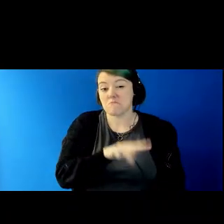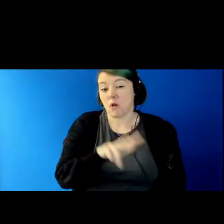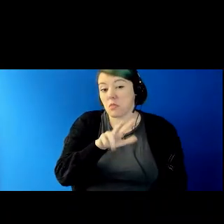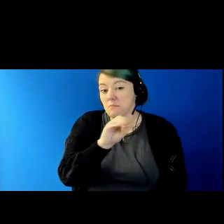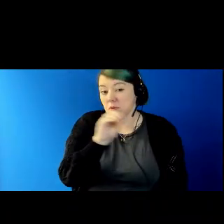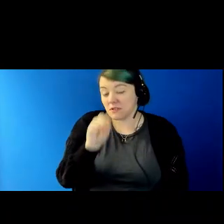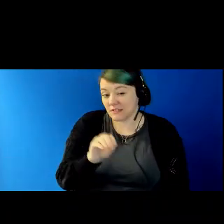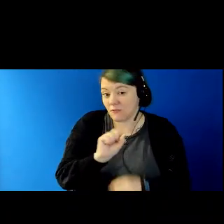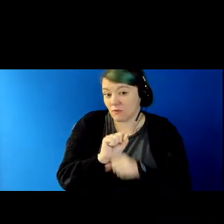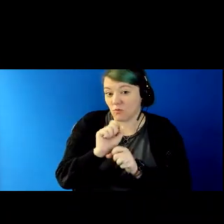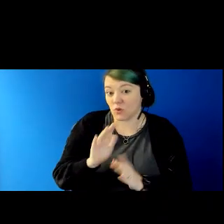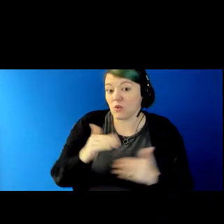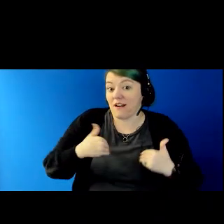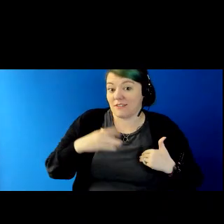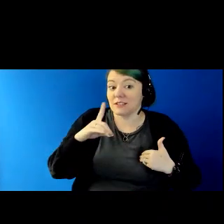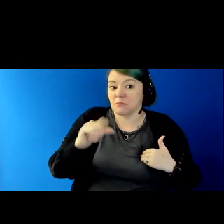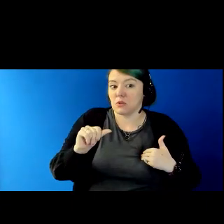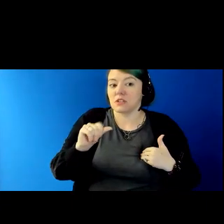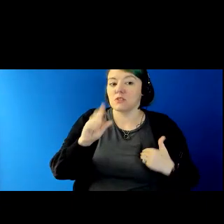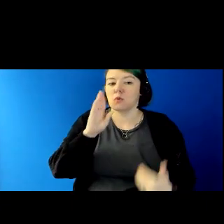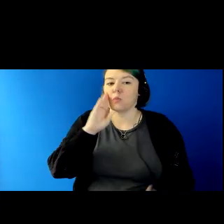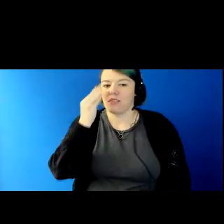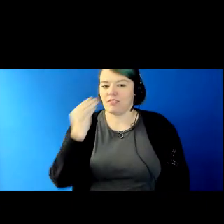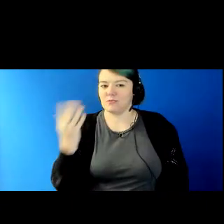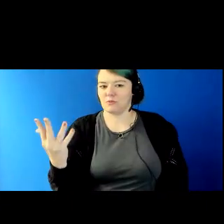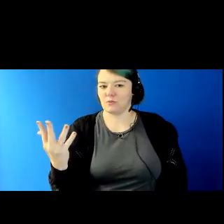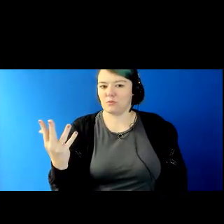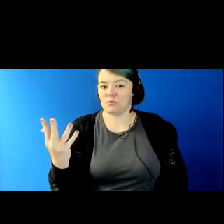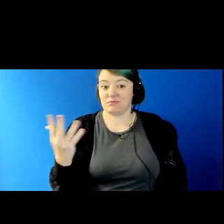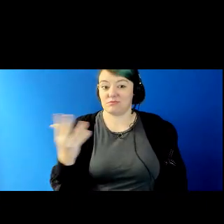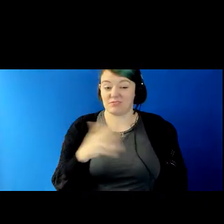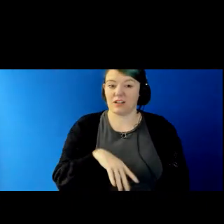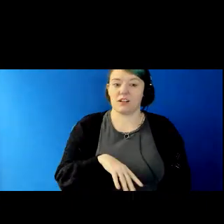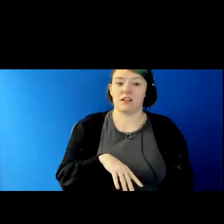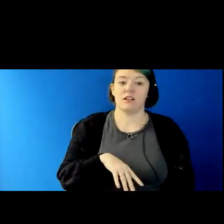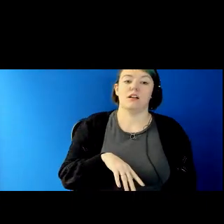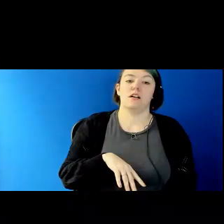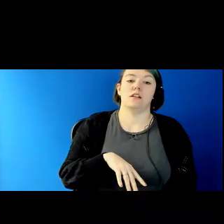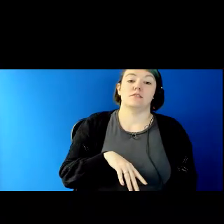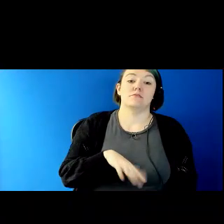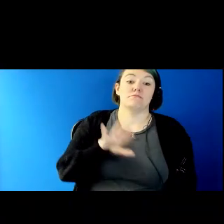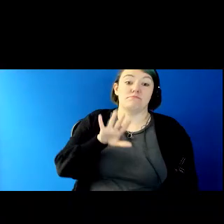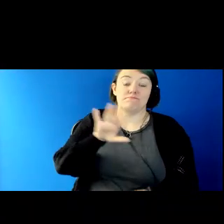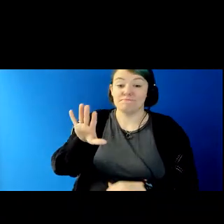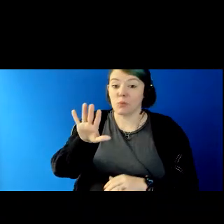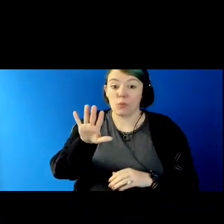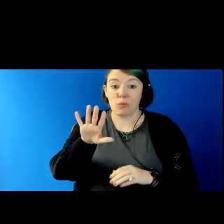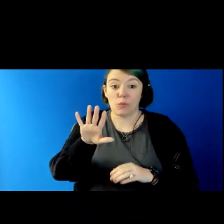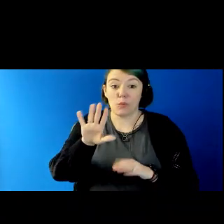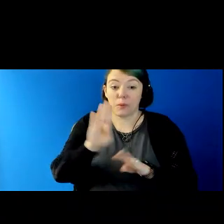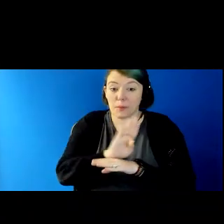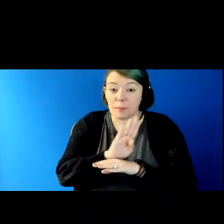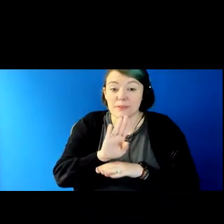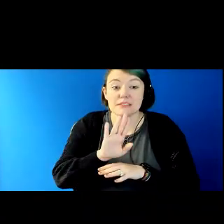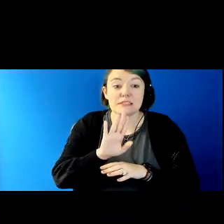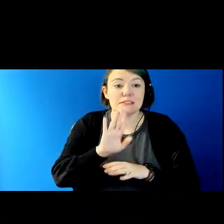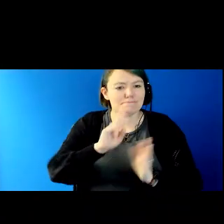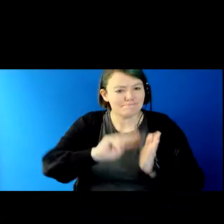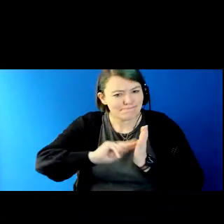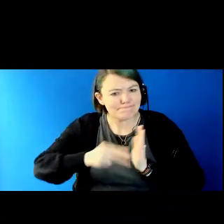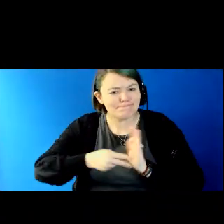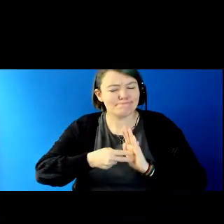is inclusive of individuals with disabilities and actively demonstrates it through everyday practices, employees